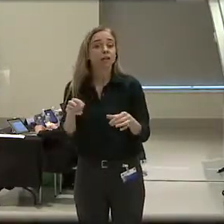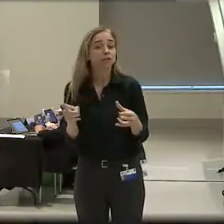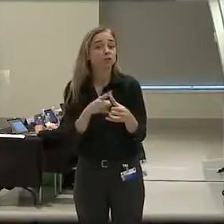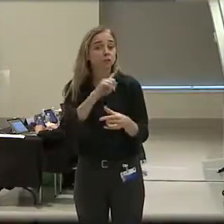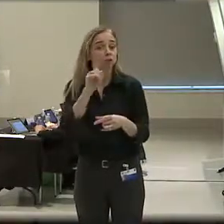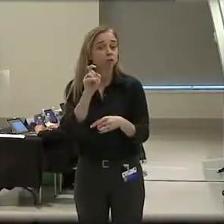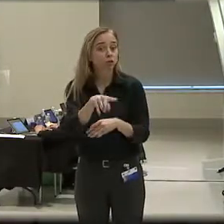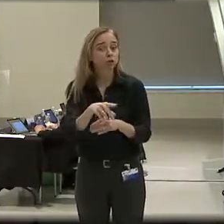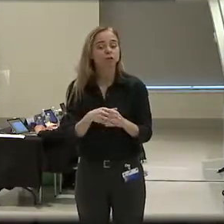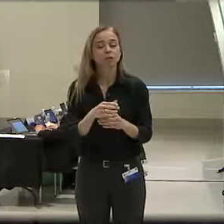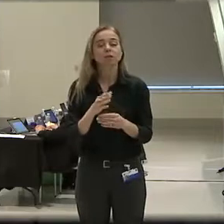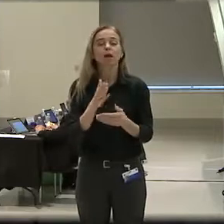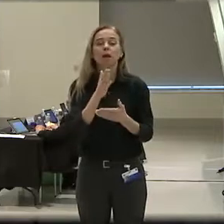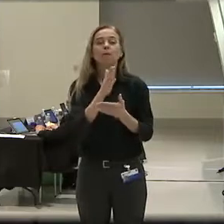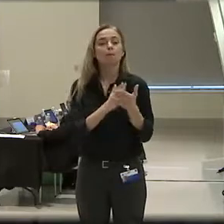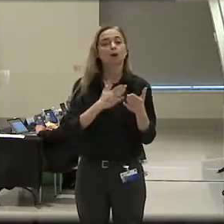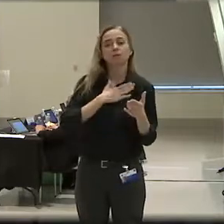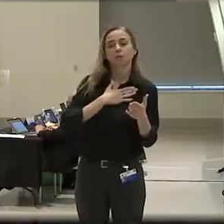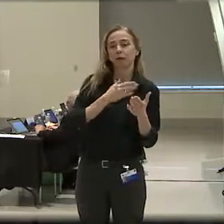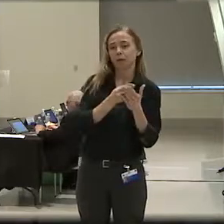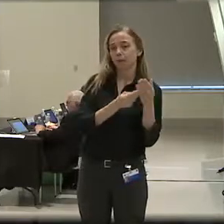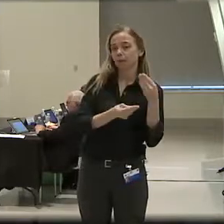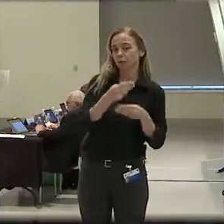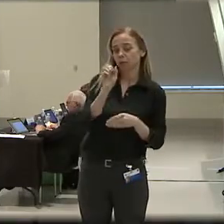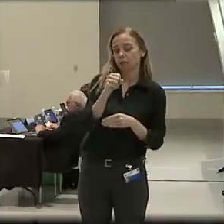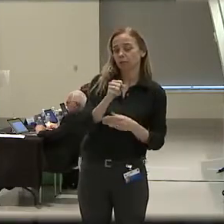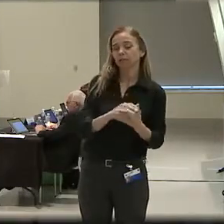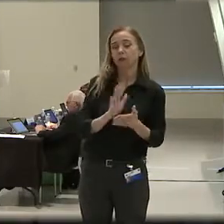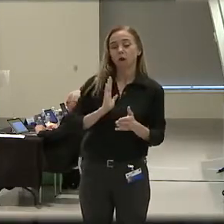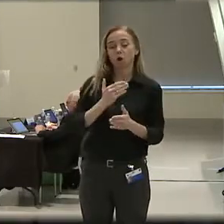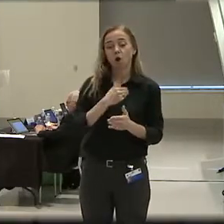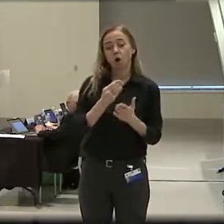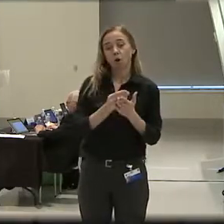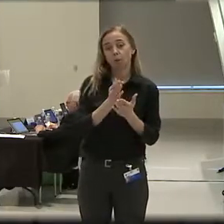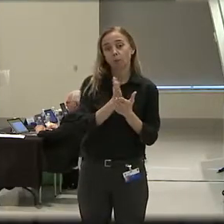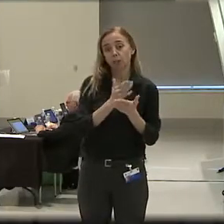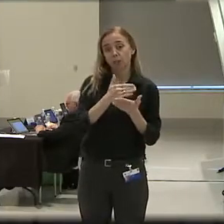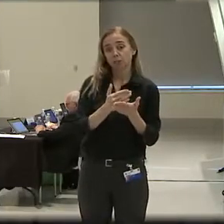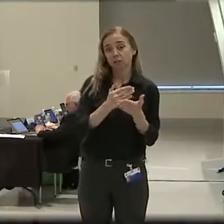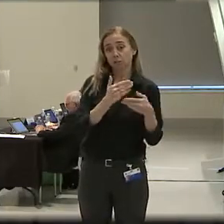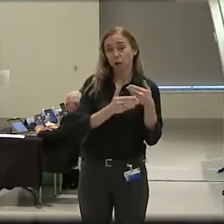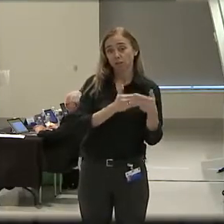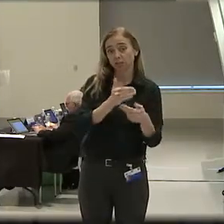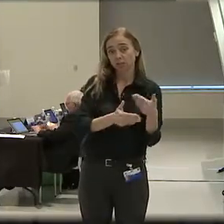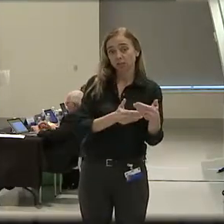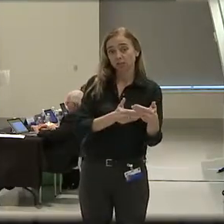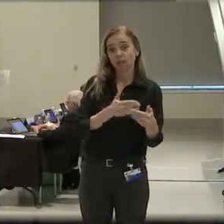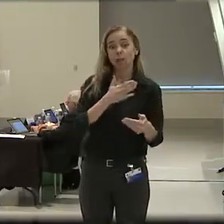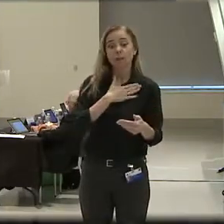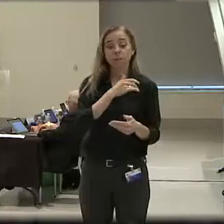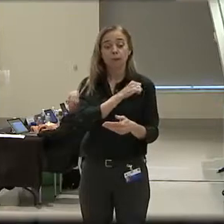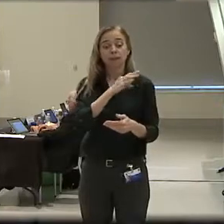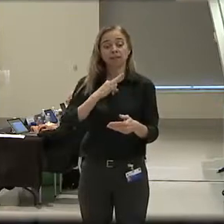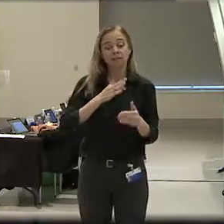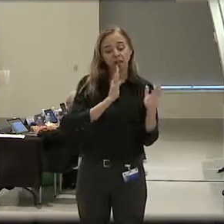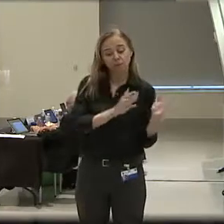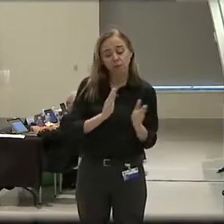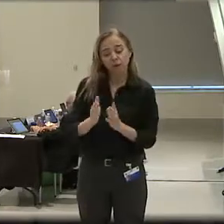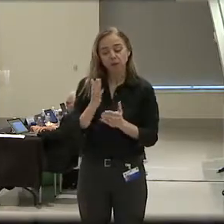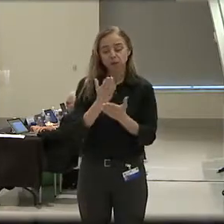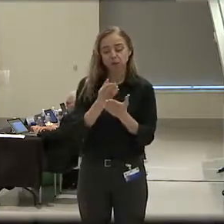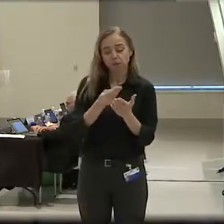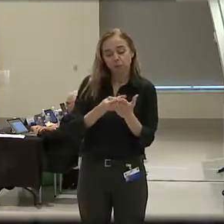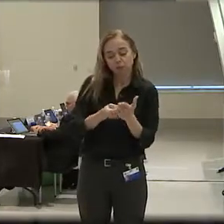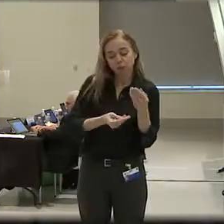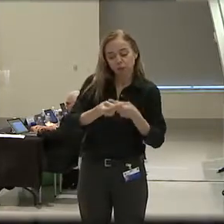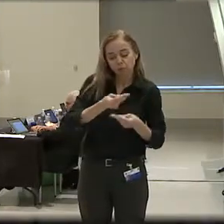question is that it's part of my budget, but our budget process works like this. My staff prepares the budget in conjunction